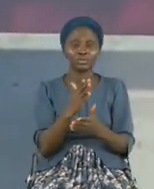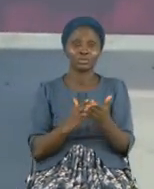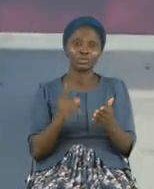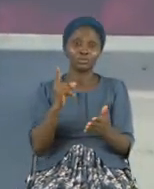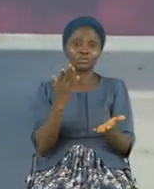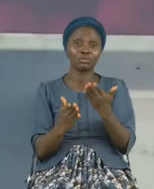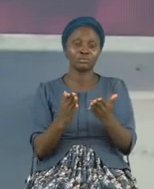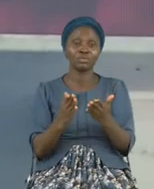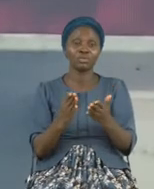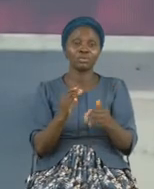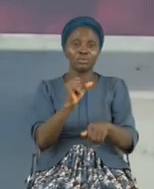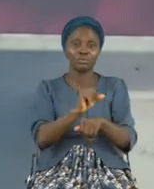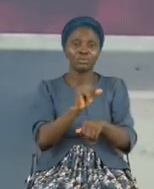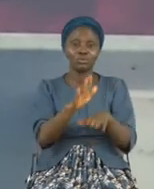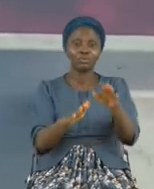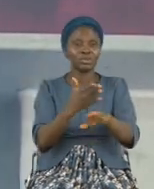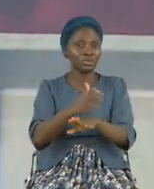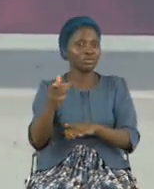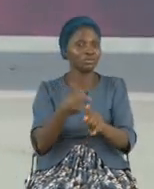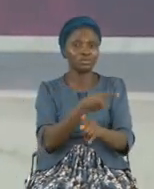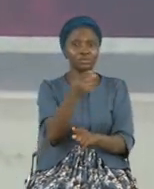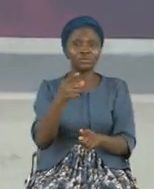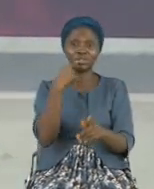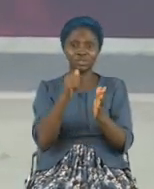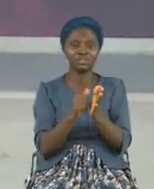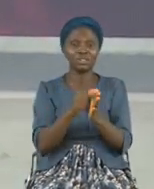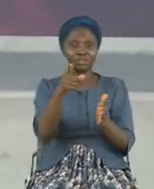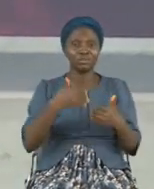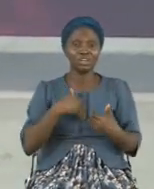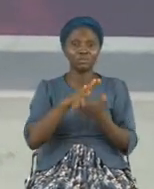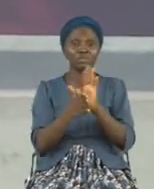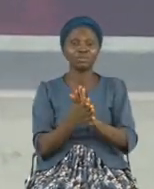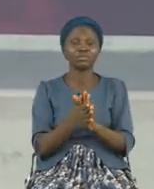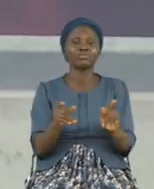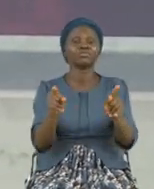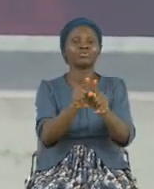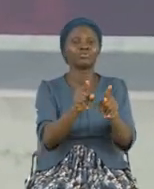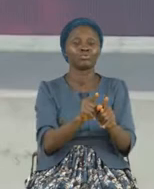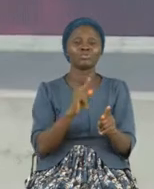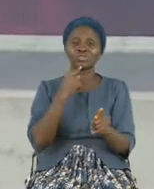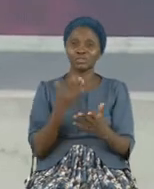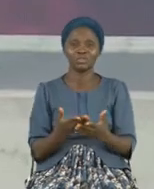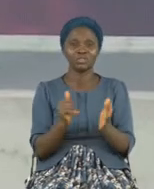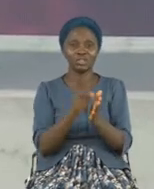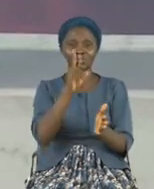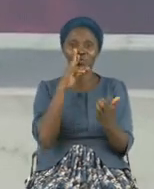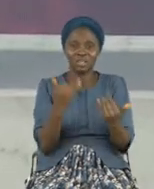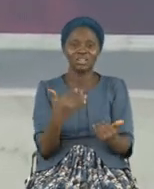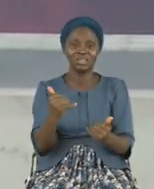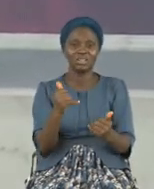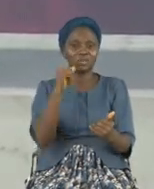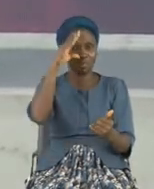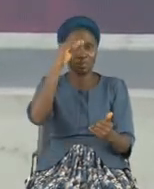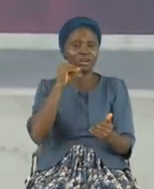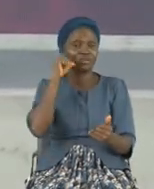that conference. And now you are a man of the word, a woman on the word. And in your